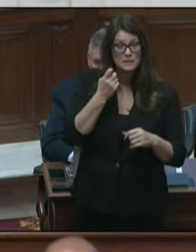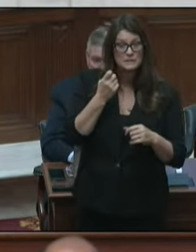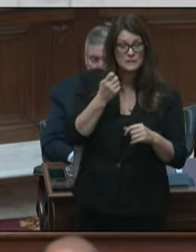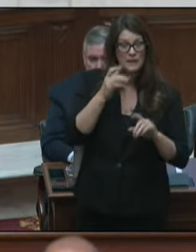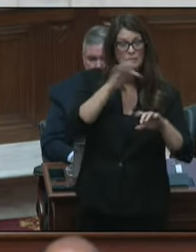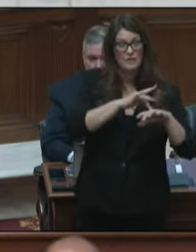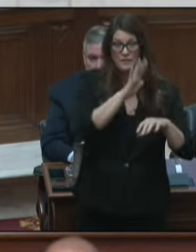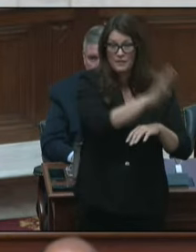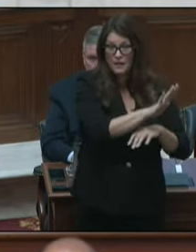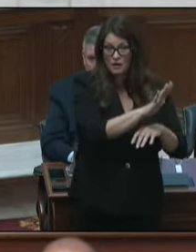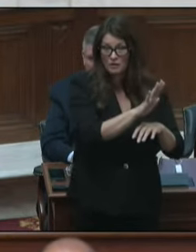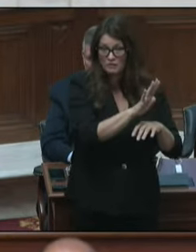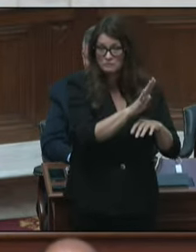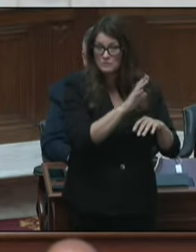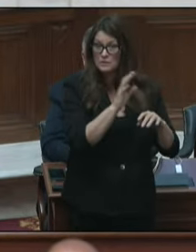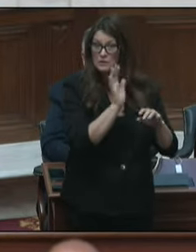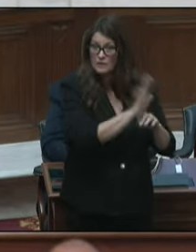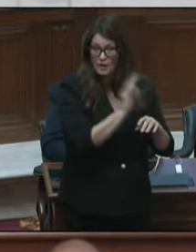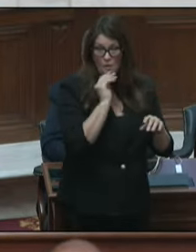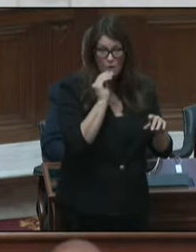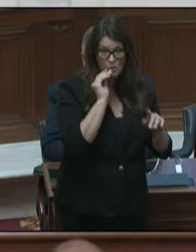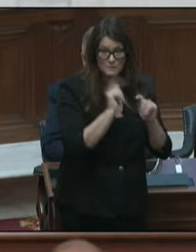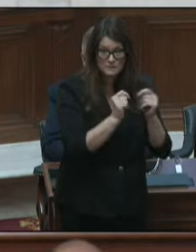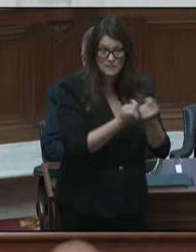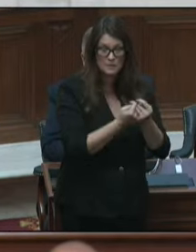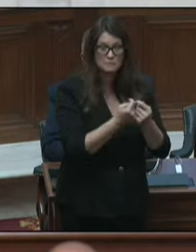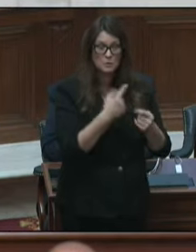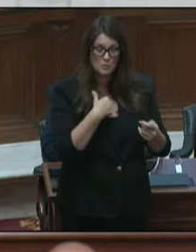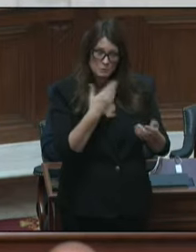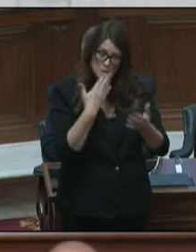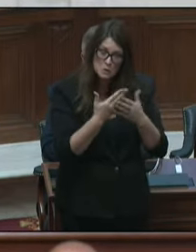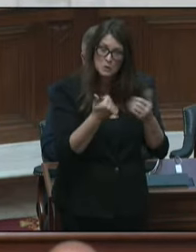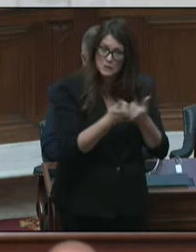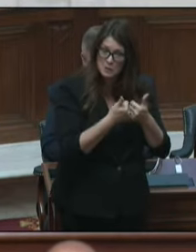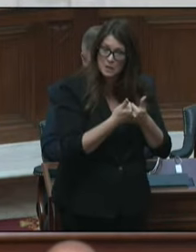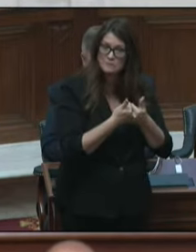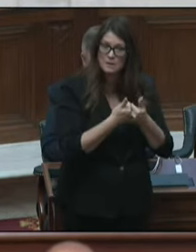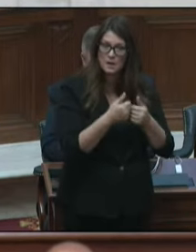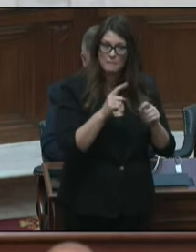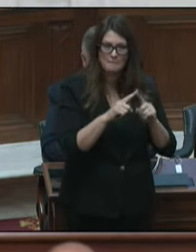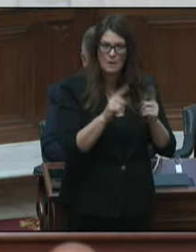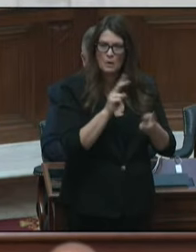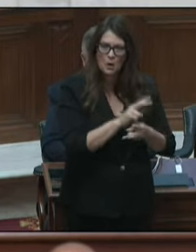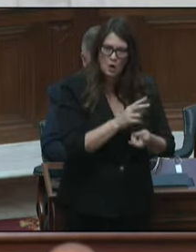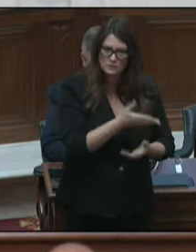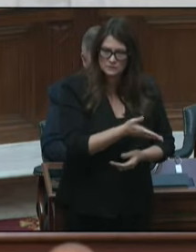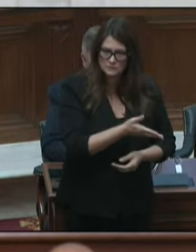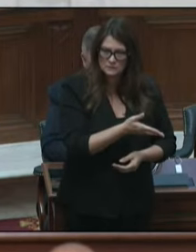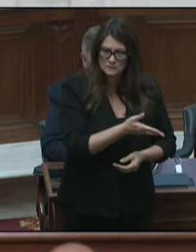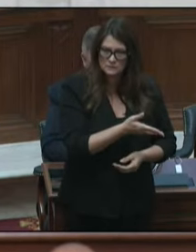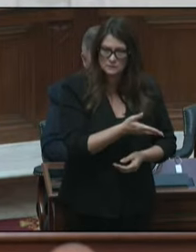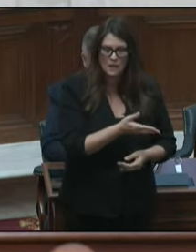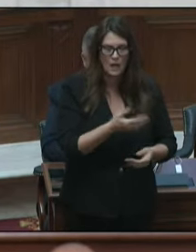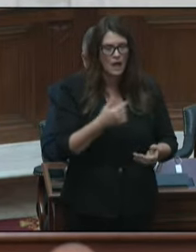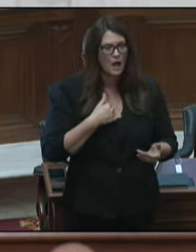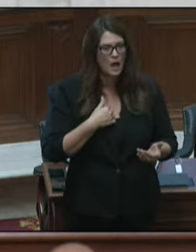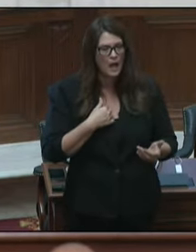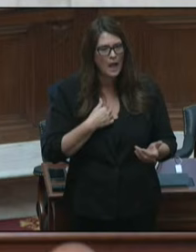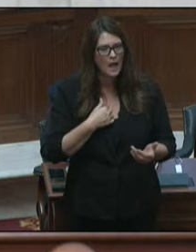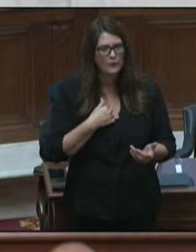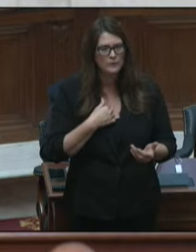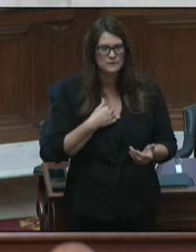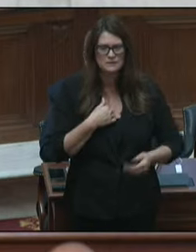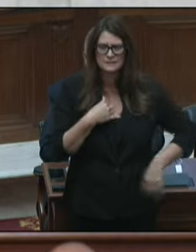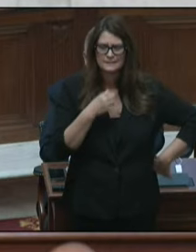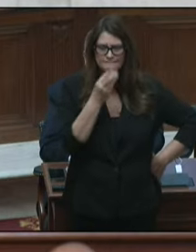Princeton. So they came in and they played a really nice game, and we lost. And gosh, I was just fit